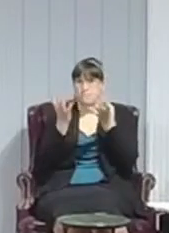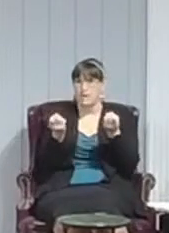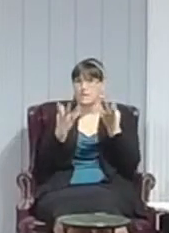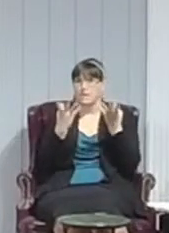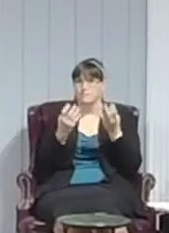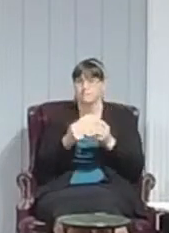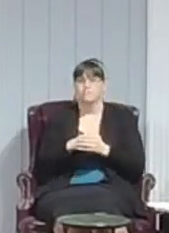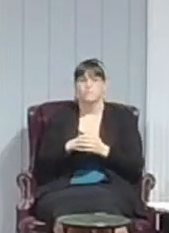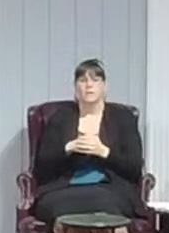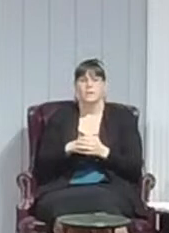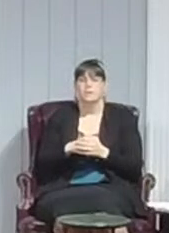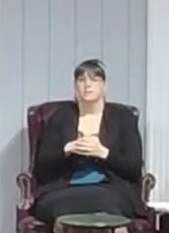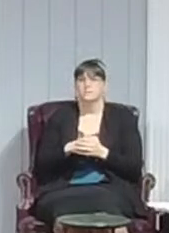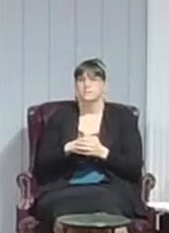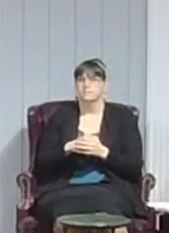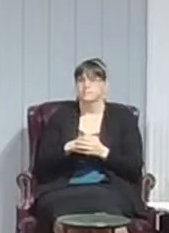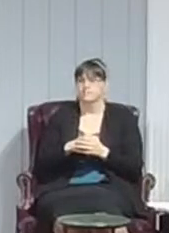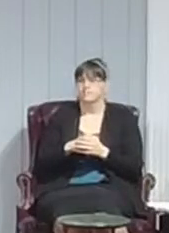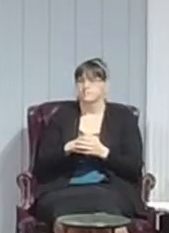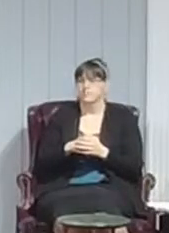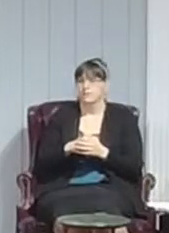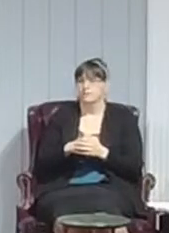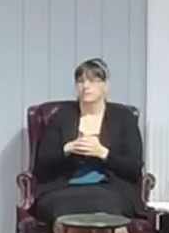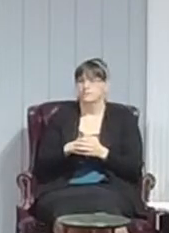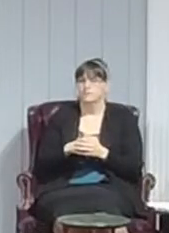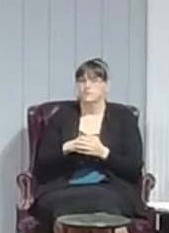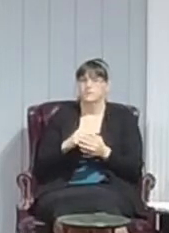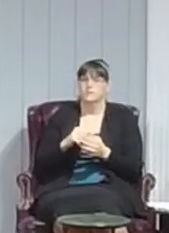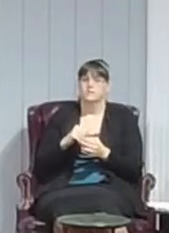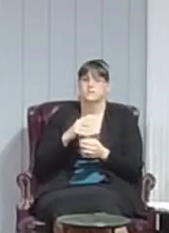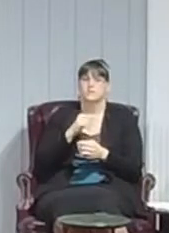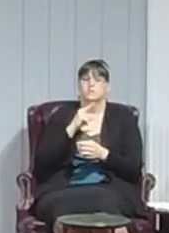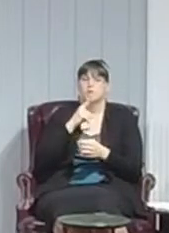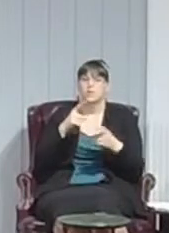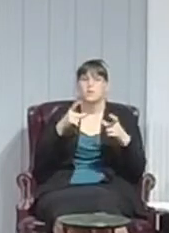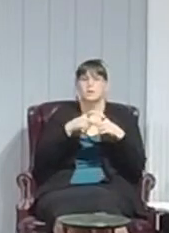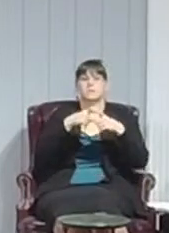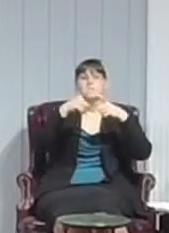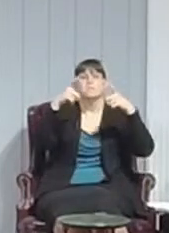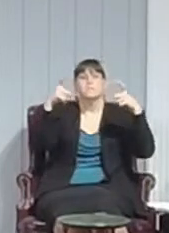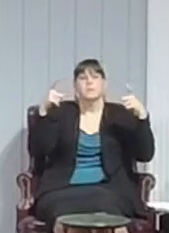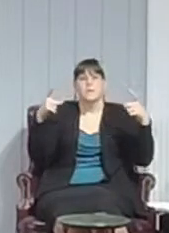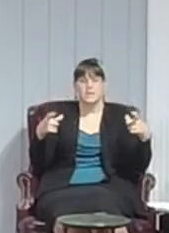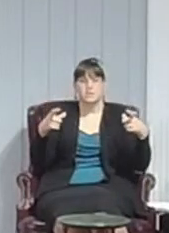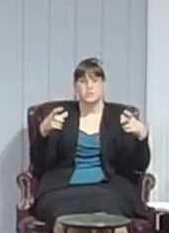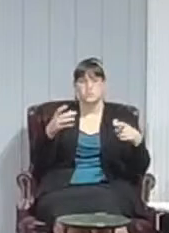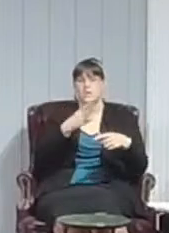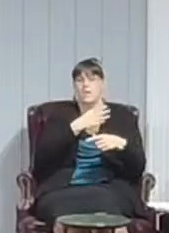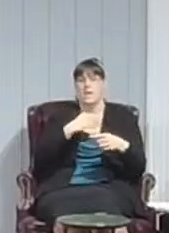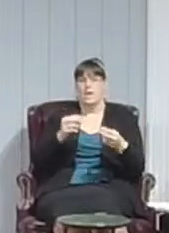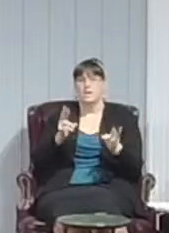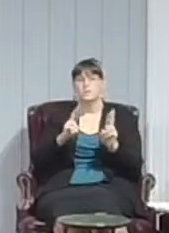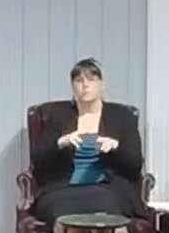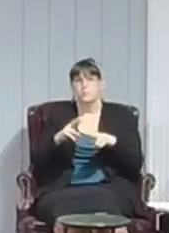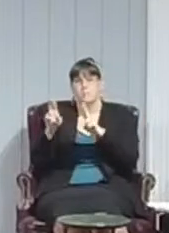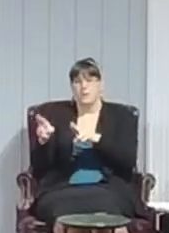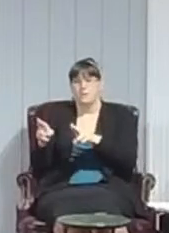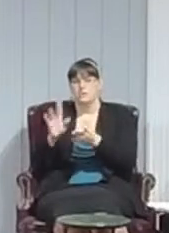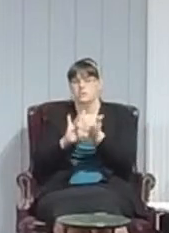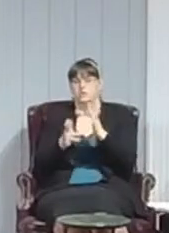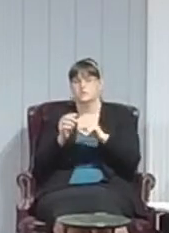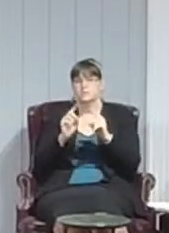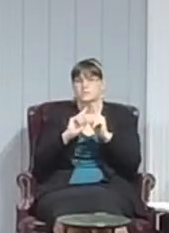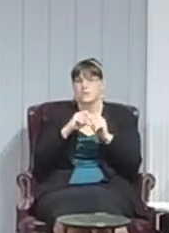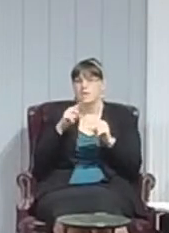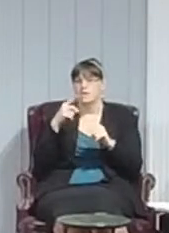Not only is it palatial, Jesus describes it as prepared. He said, "I go to prepare a place for you. I go to prepare a place for you."